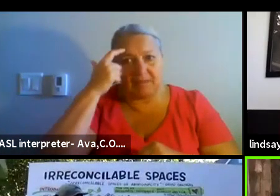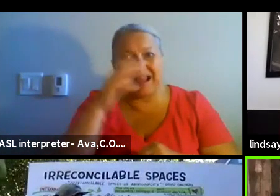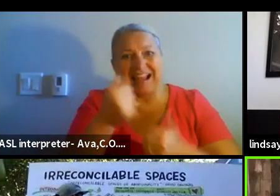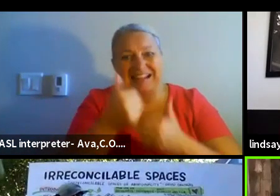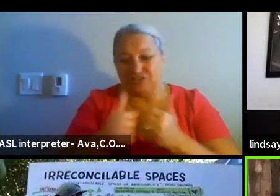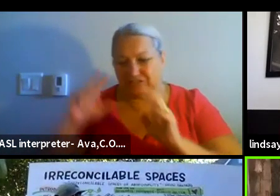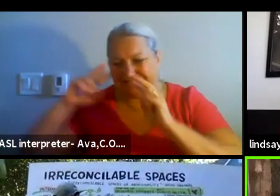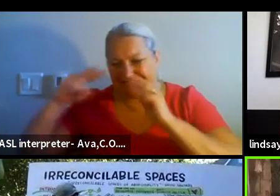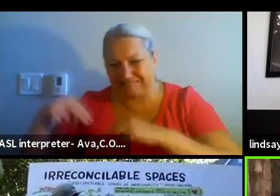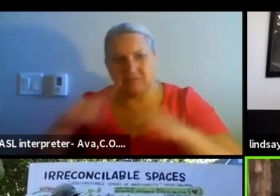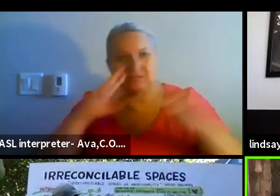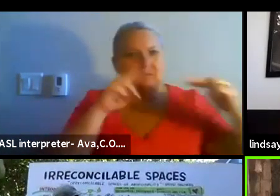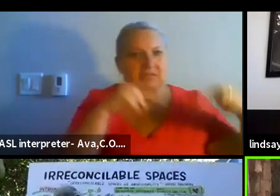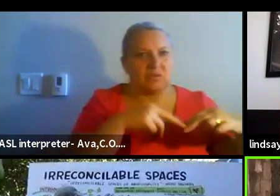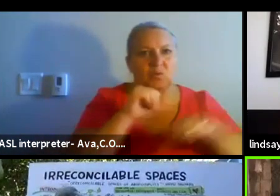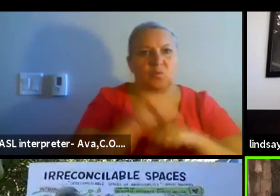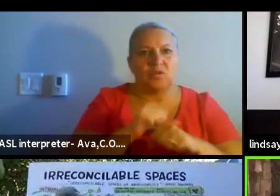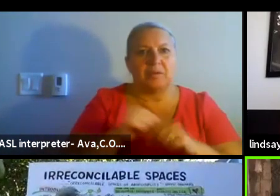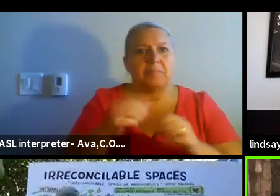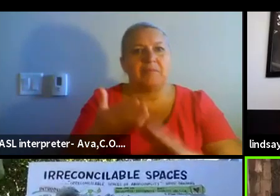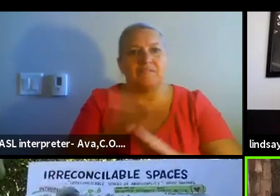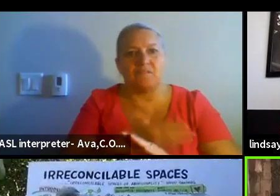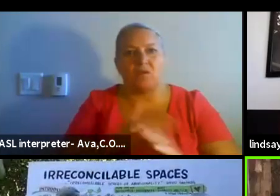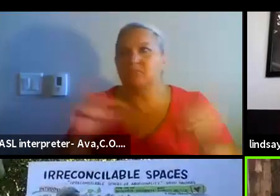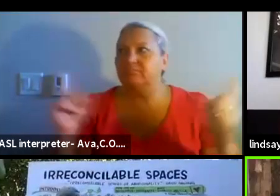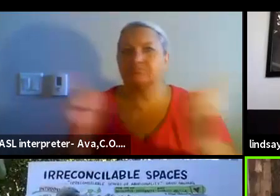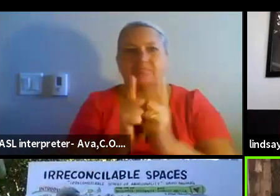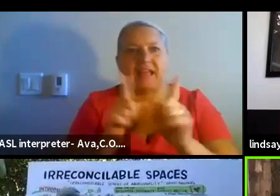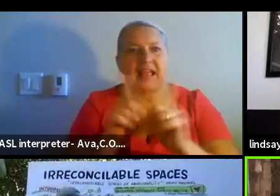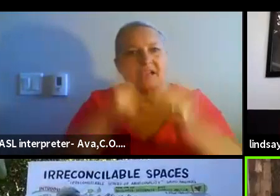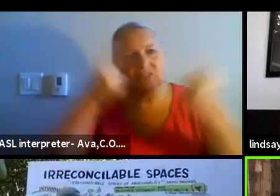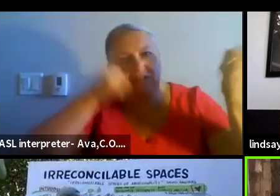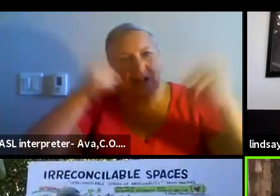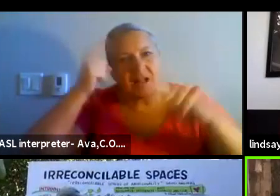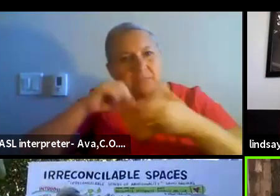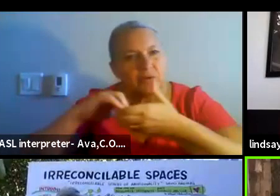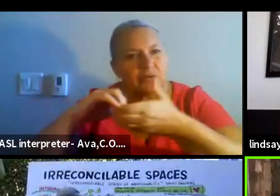needed to do before encountering each other as collaborators.